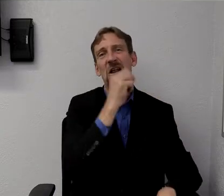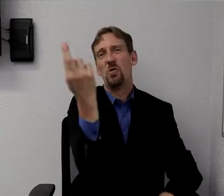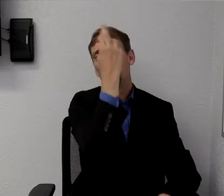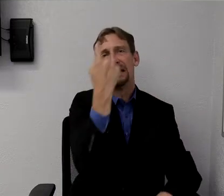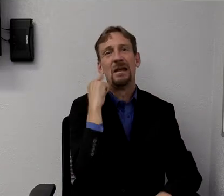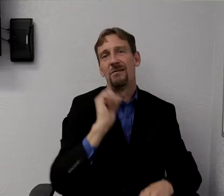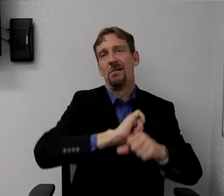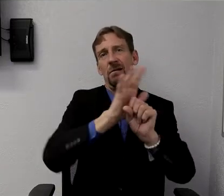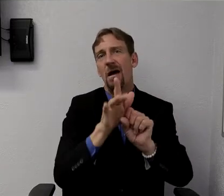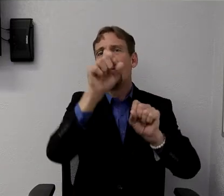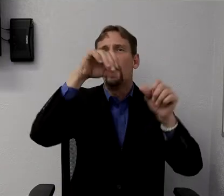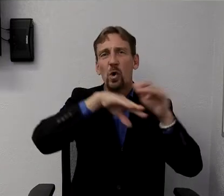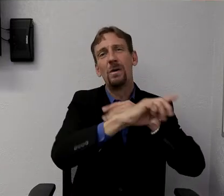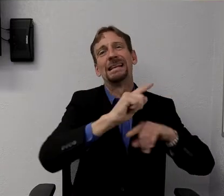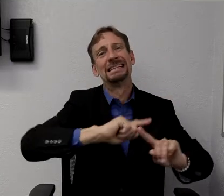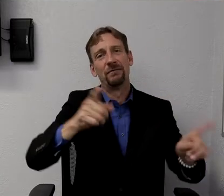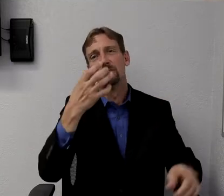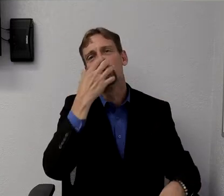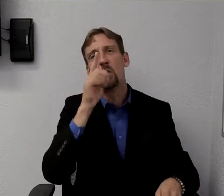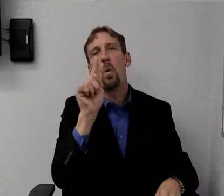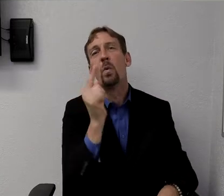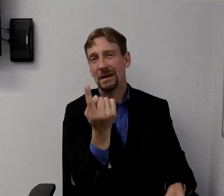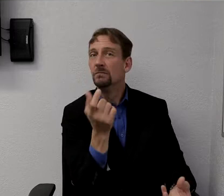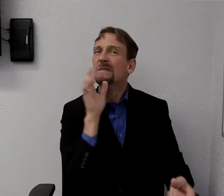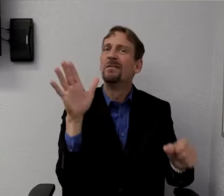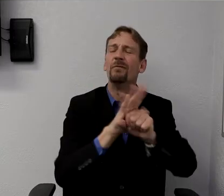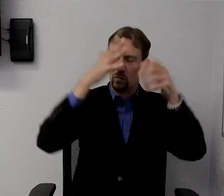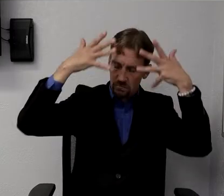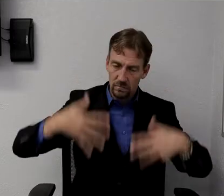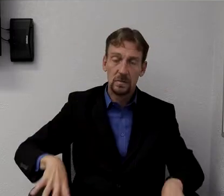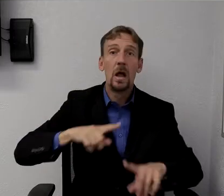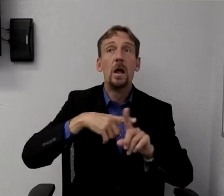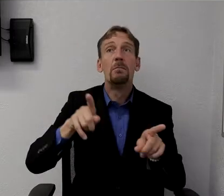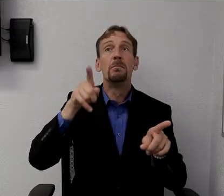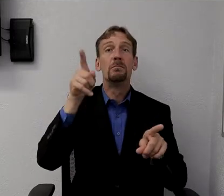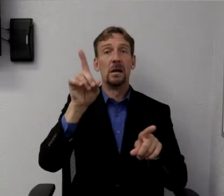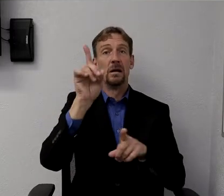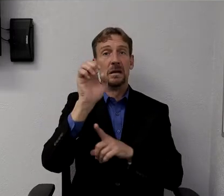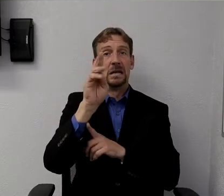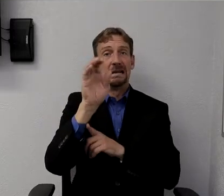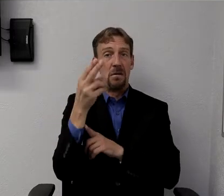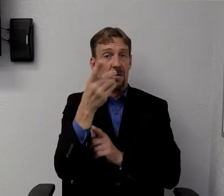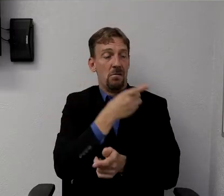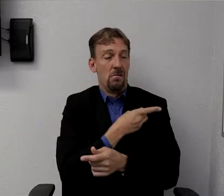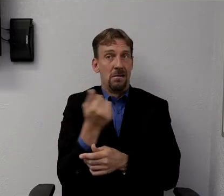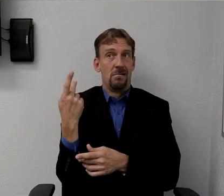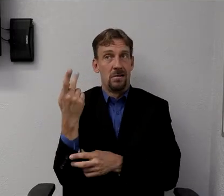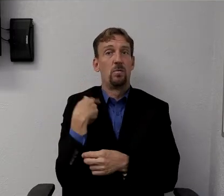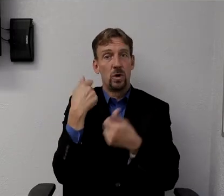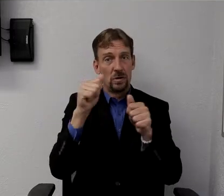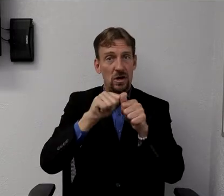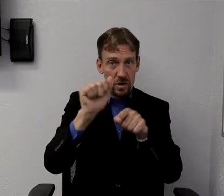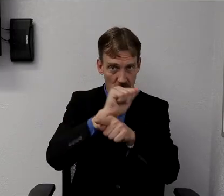with the PPE. As Deborah and I were demonstrating, we're trying to practice social distancing,